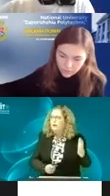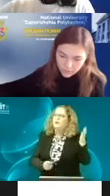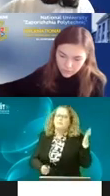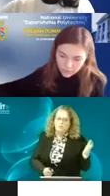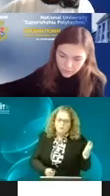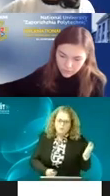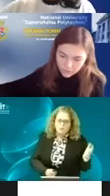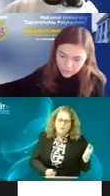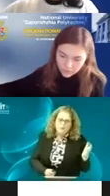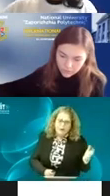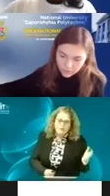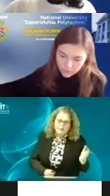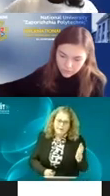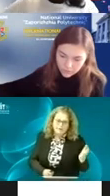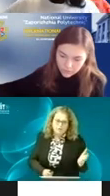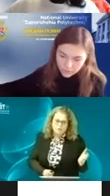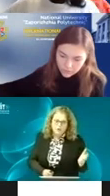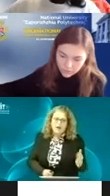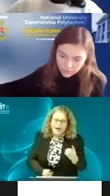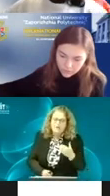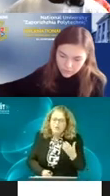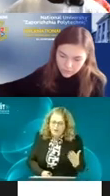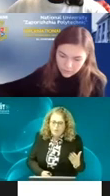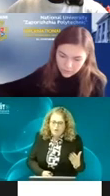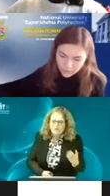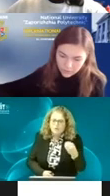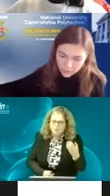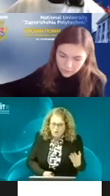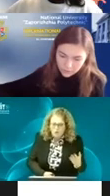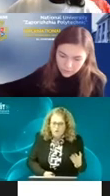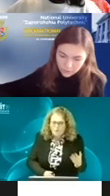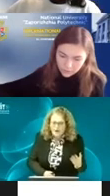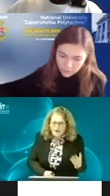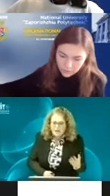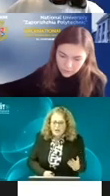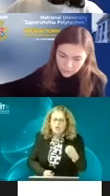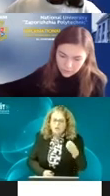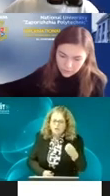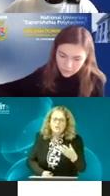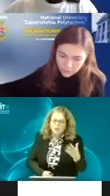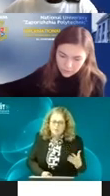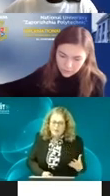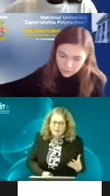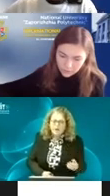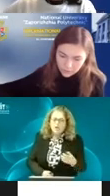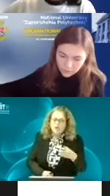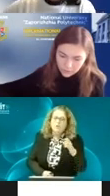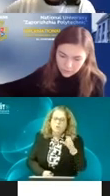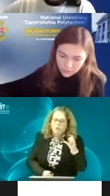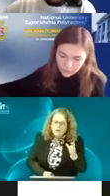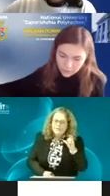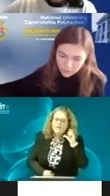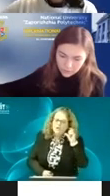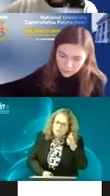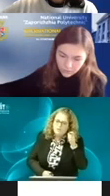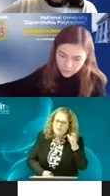asking because I want to know the map description. I really want to order a place. So to reserve a place. So